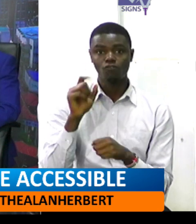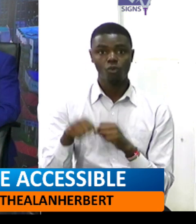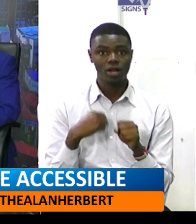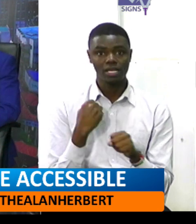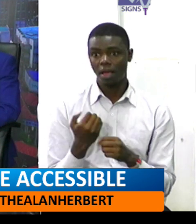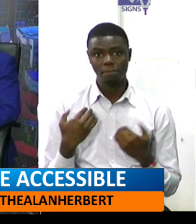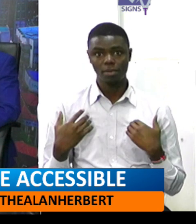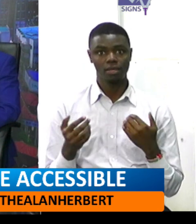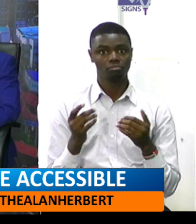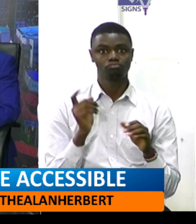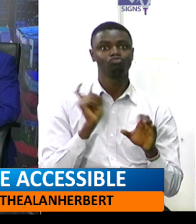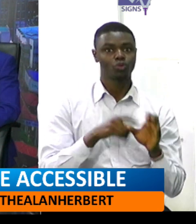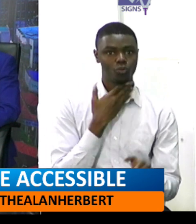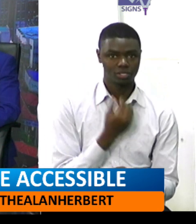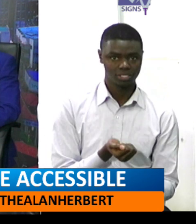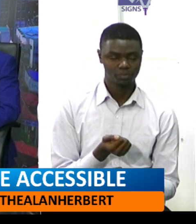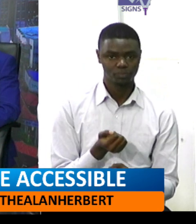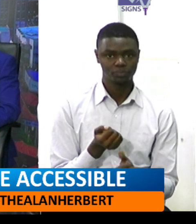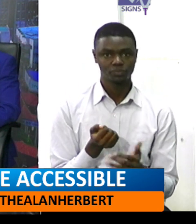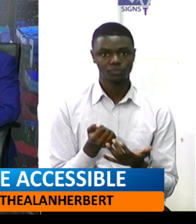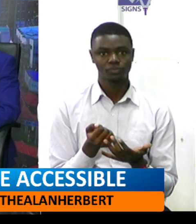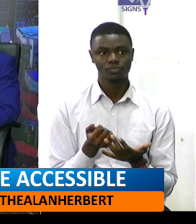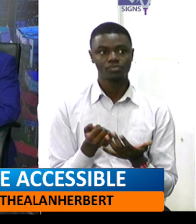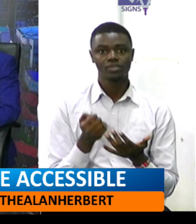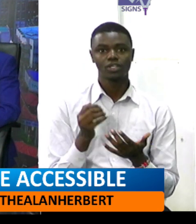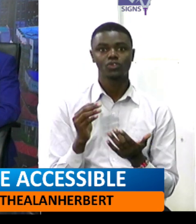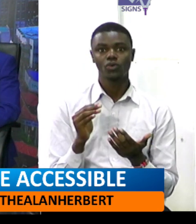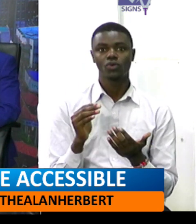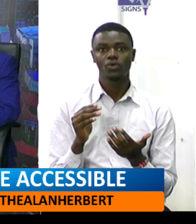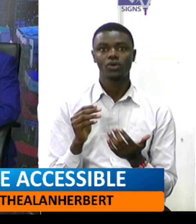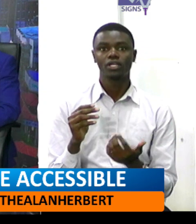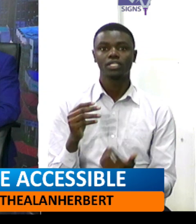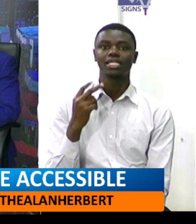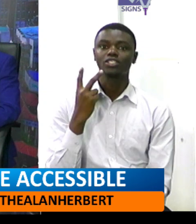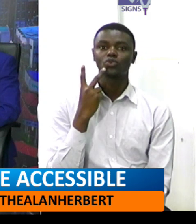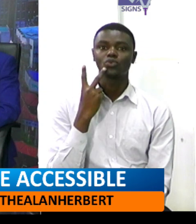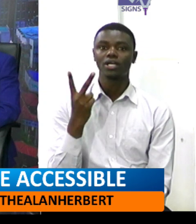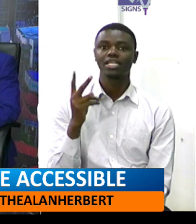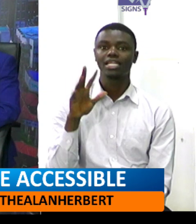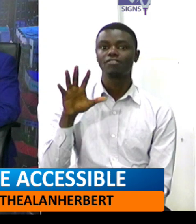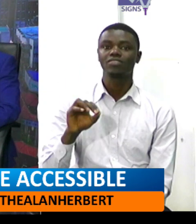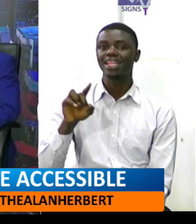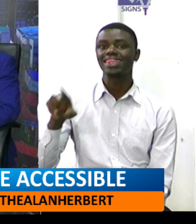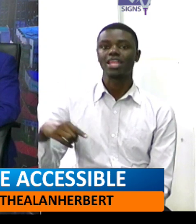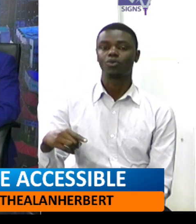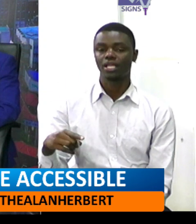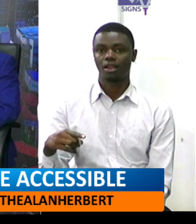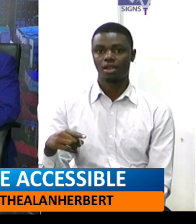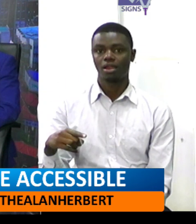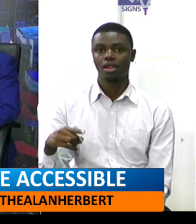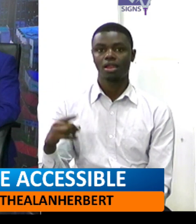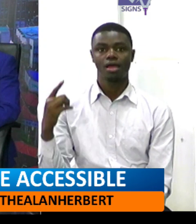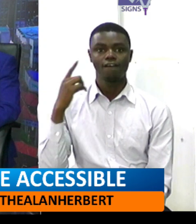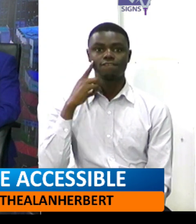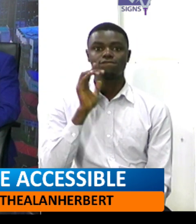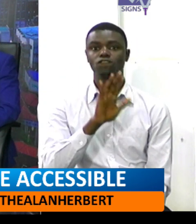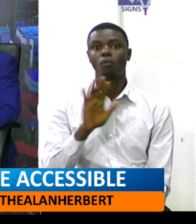sold. And that gives you a cover of 250,000 shillings. Yes. For